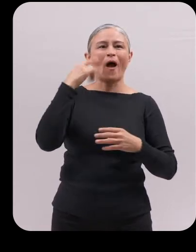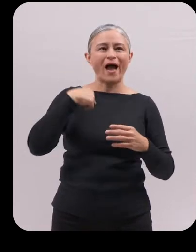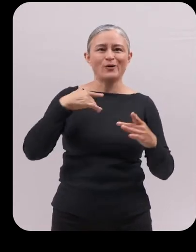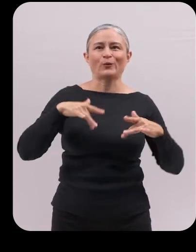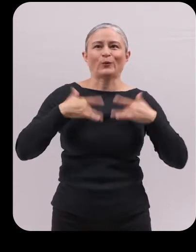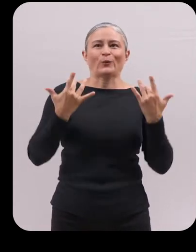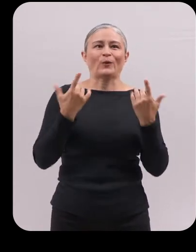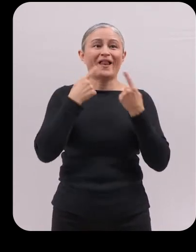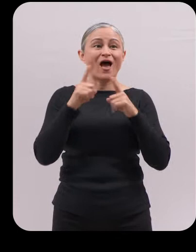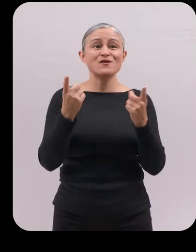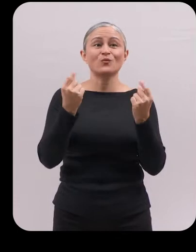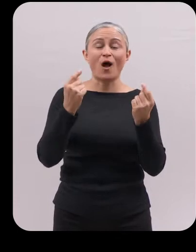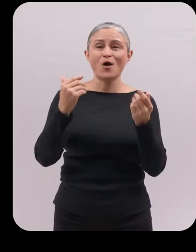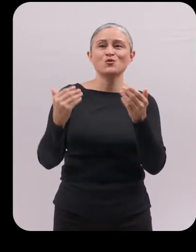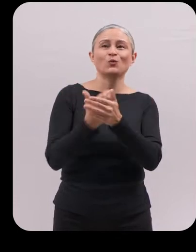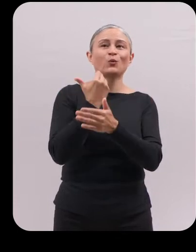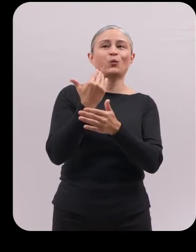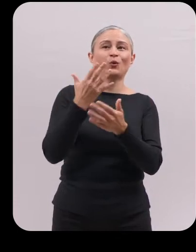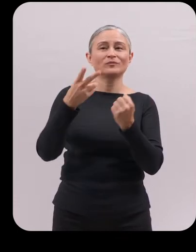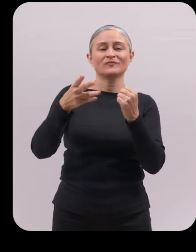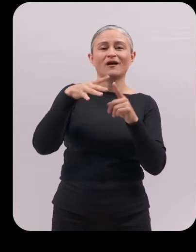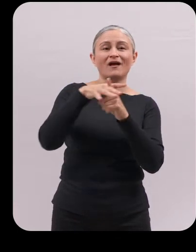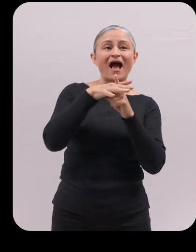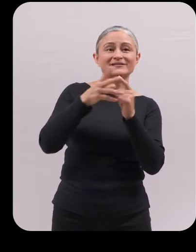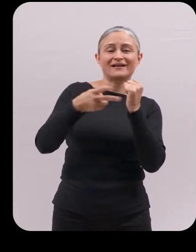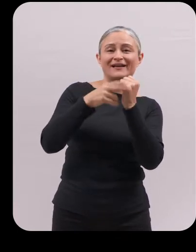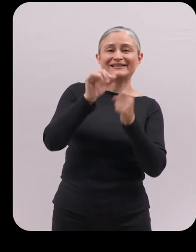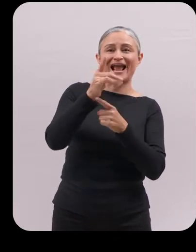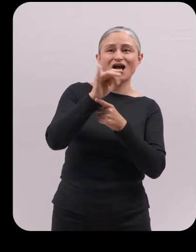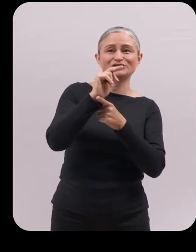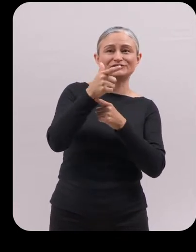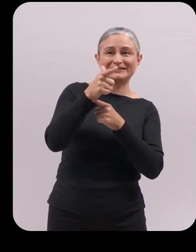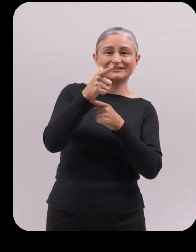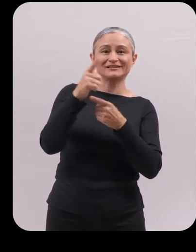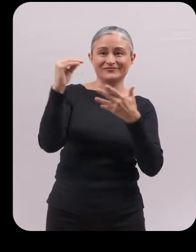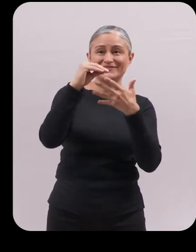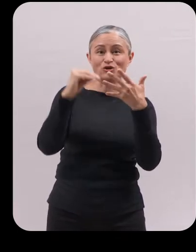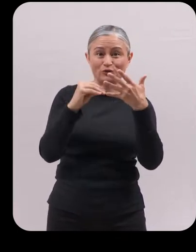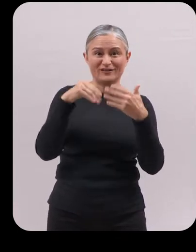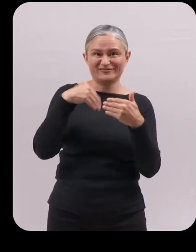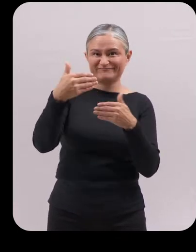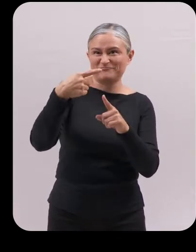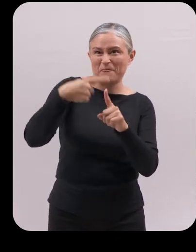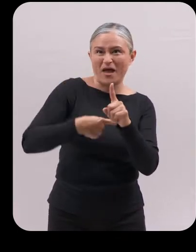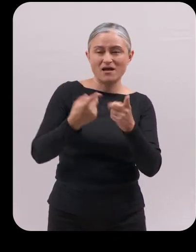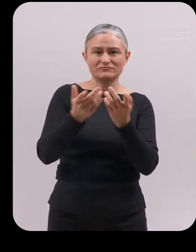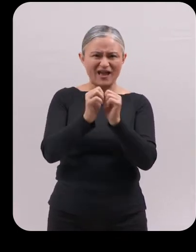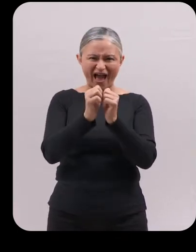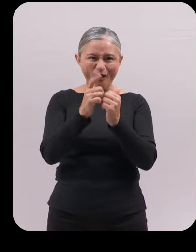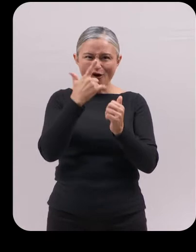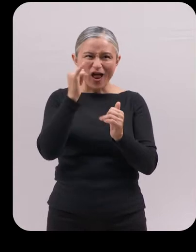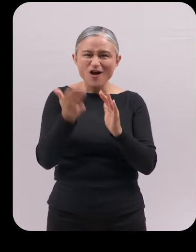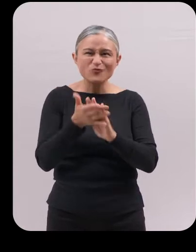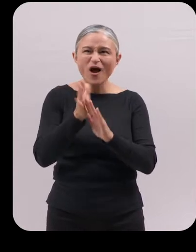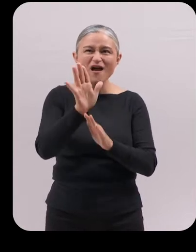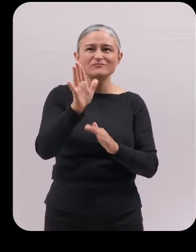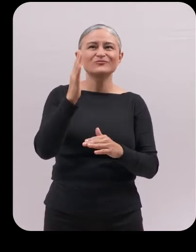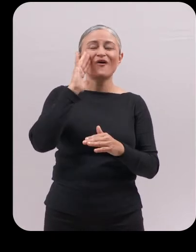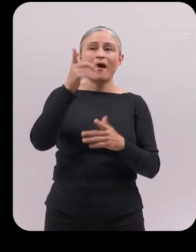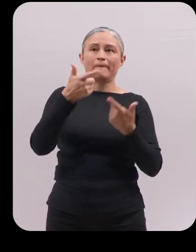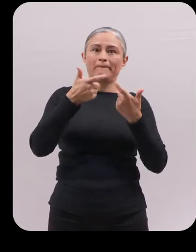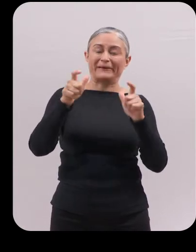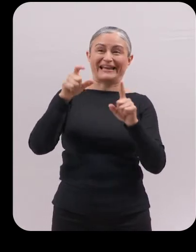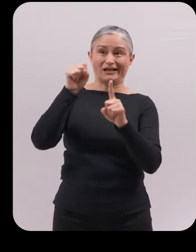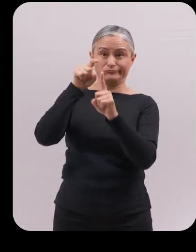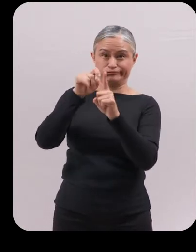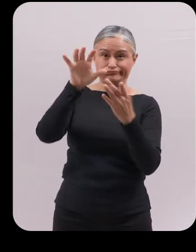new context caching feature coming next month. So how does it work? Well, let's say a large part of your prompt doesn't